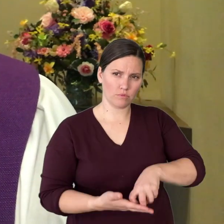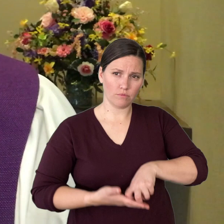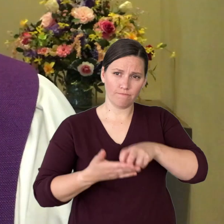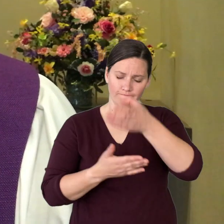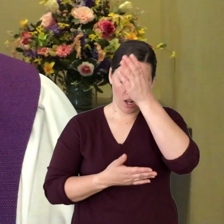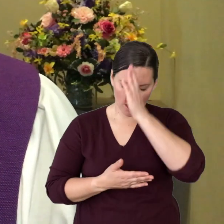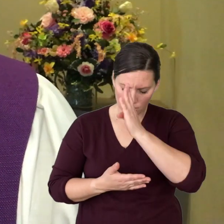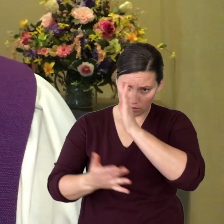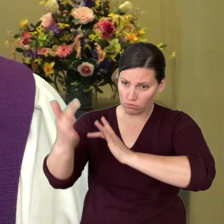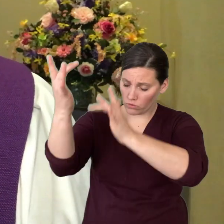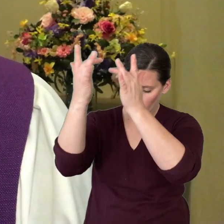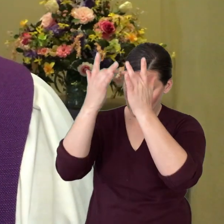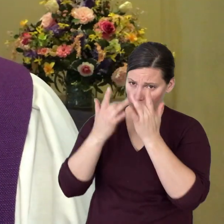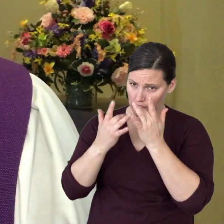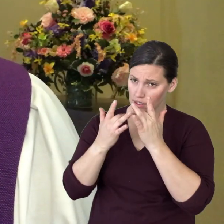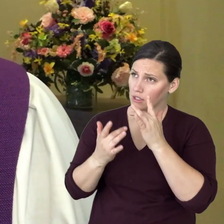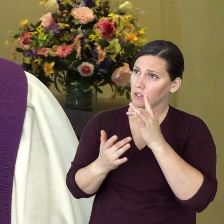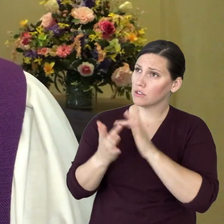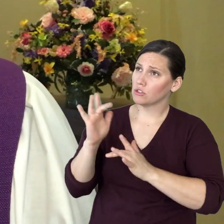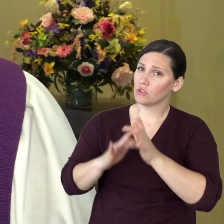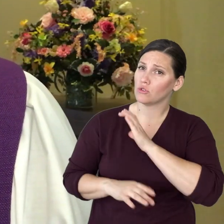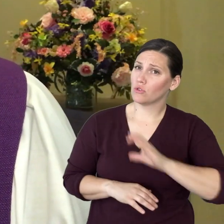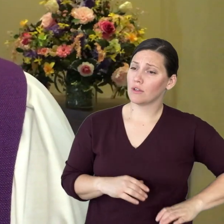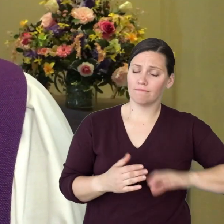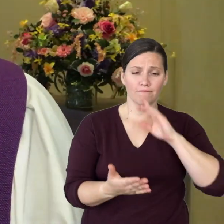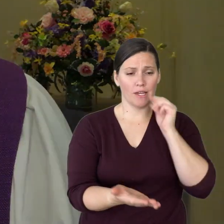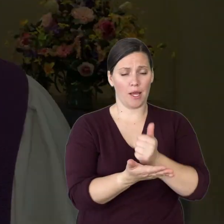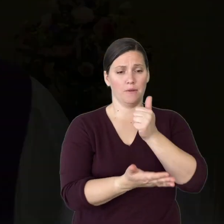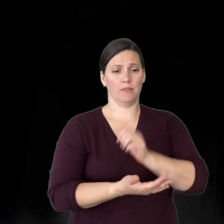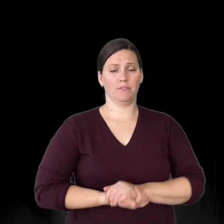mercy in the Lord Jesus Christ. Amen.